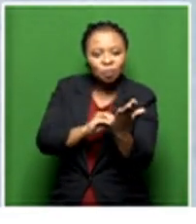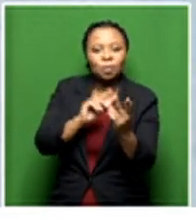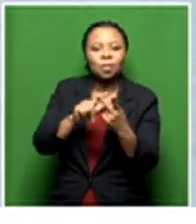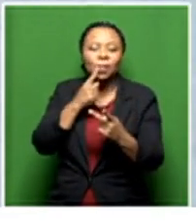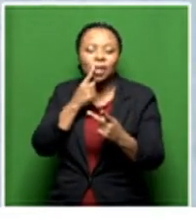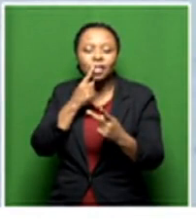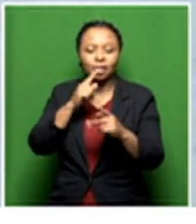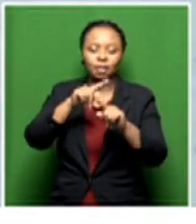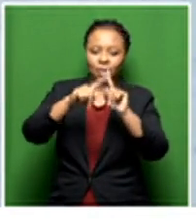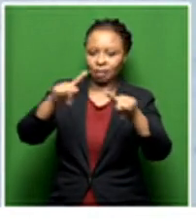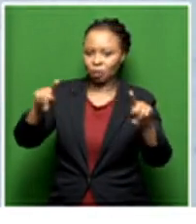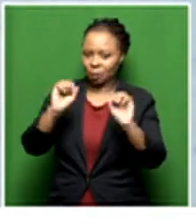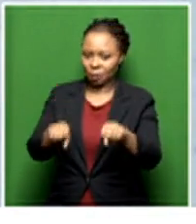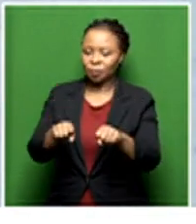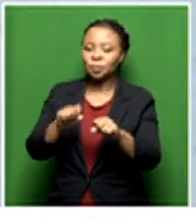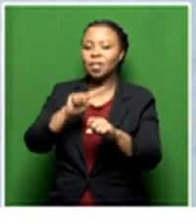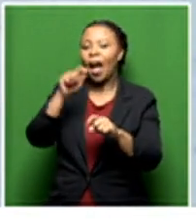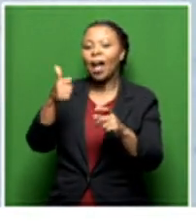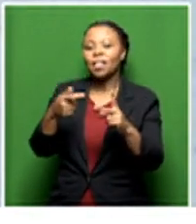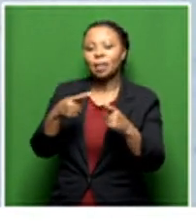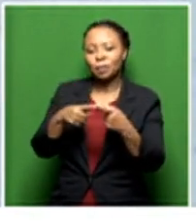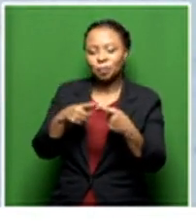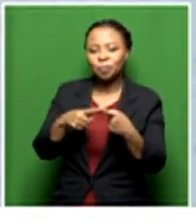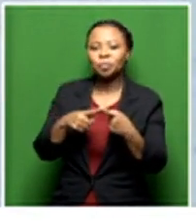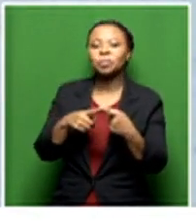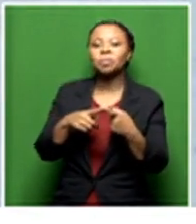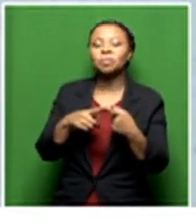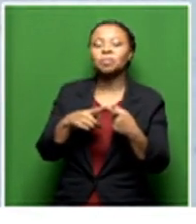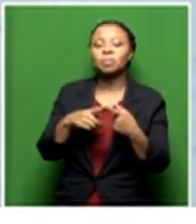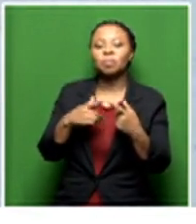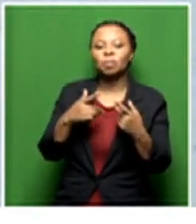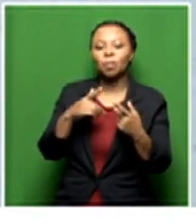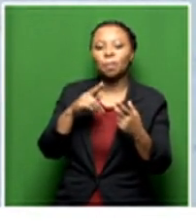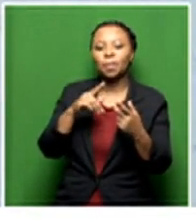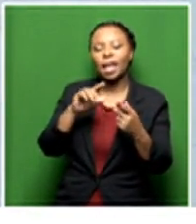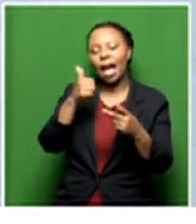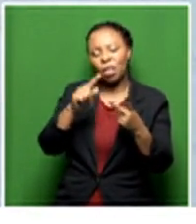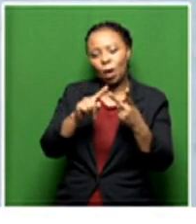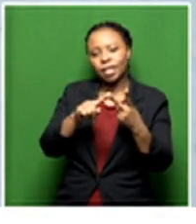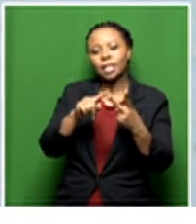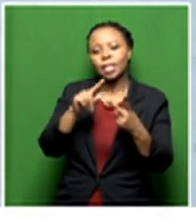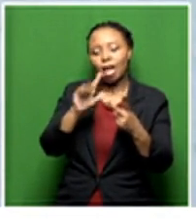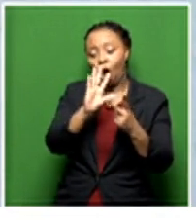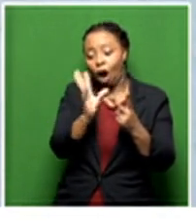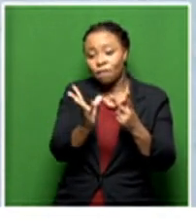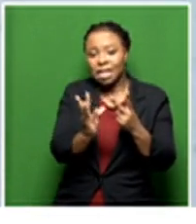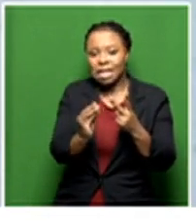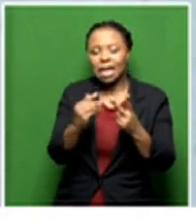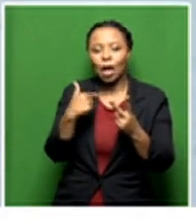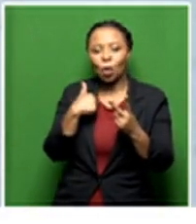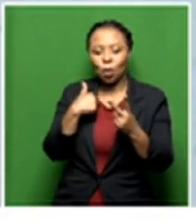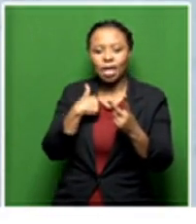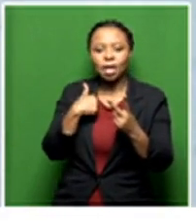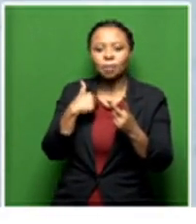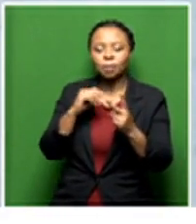tastes. And another element that defines African cuisine also is in Africa, the way we